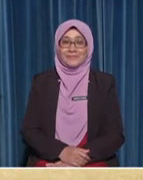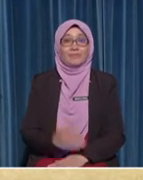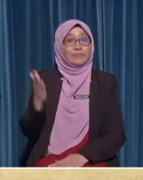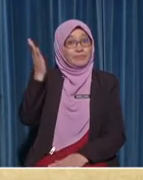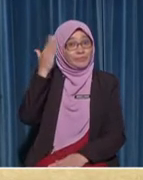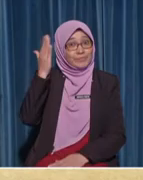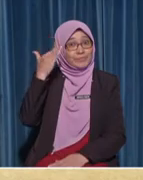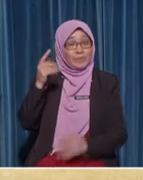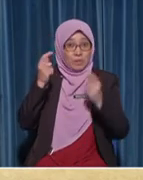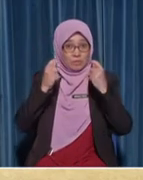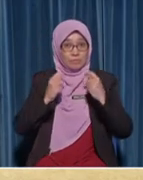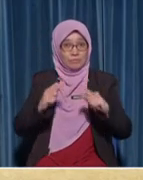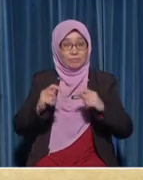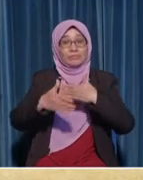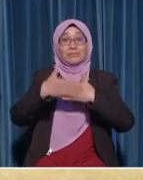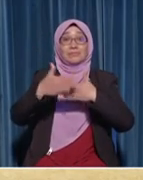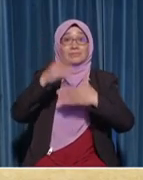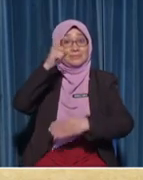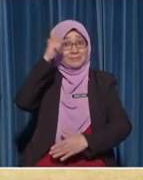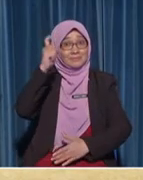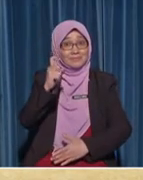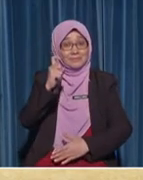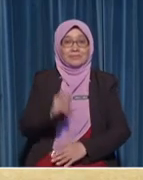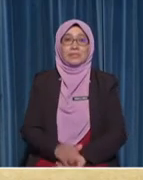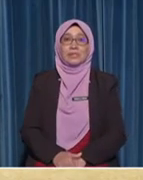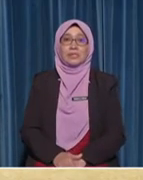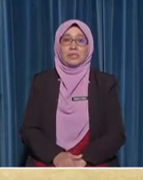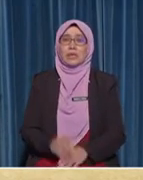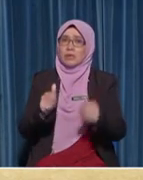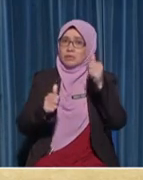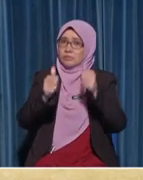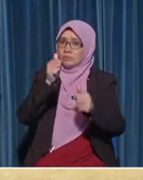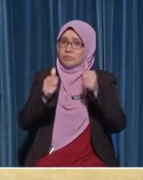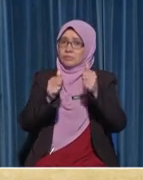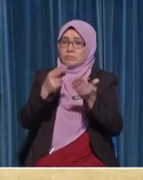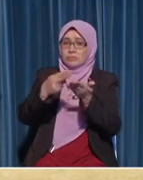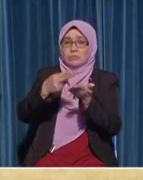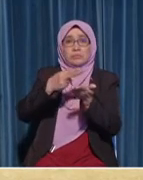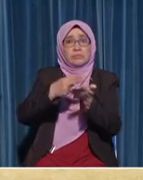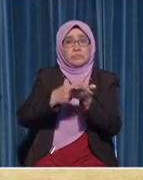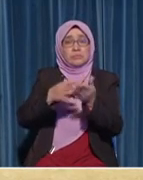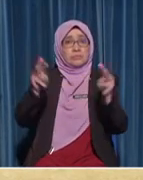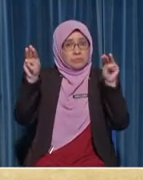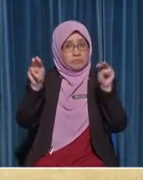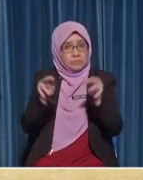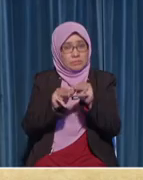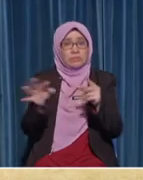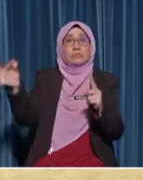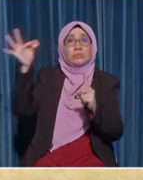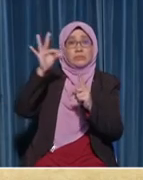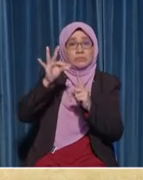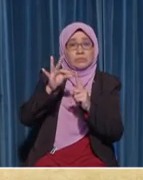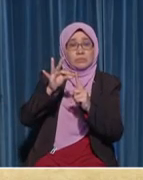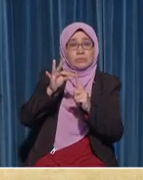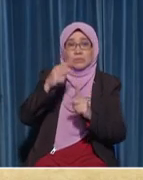Let's try a simple quiz. Which unit of mass is suitable